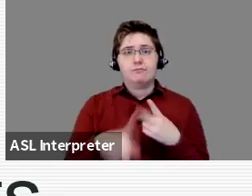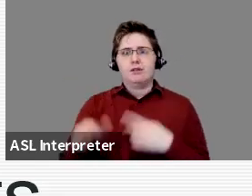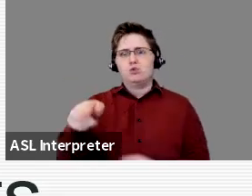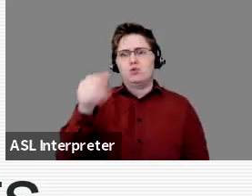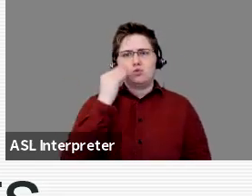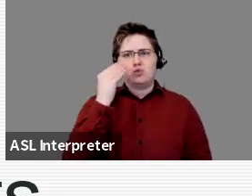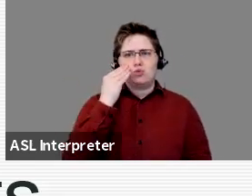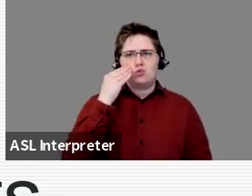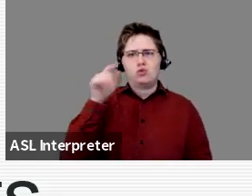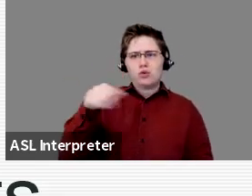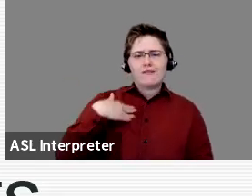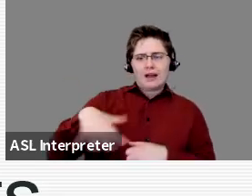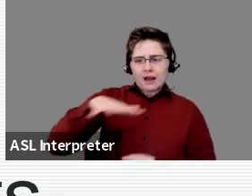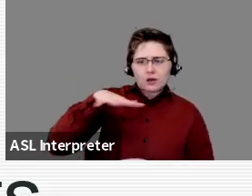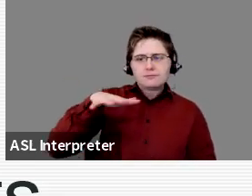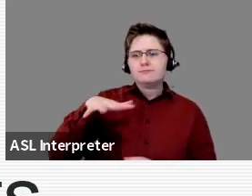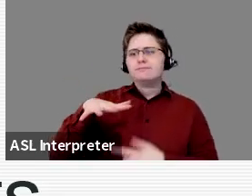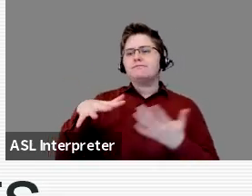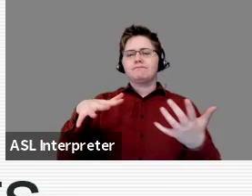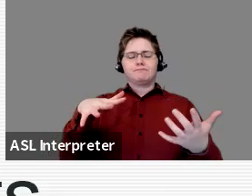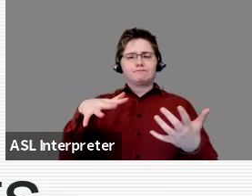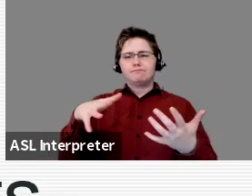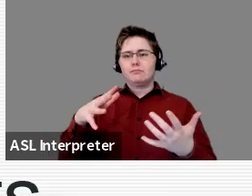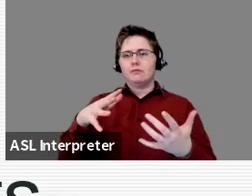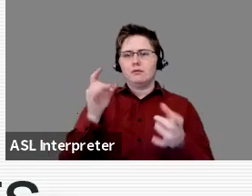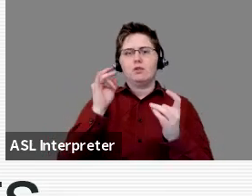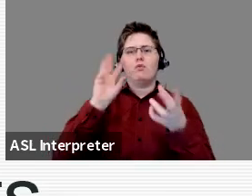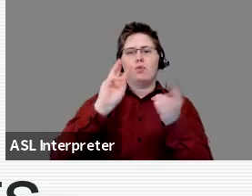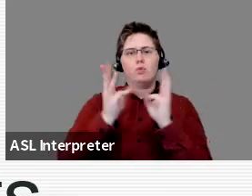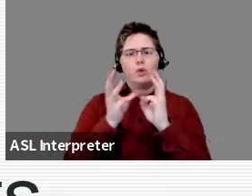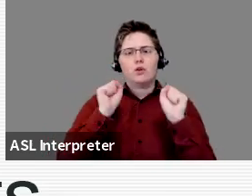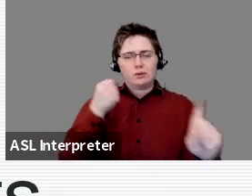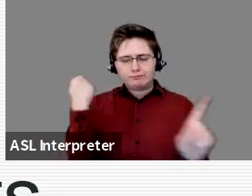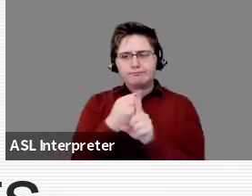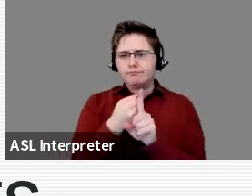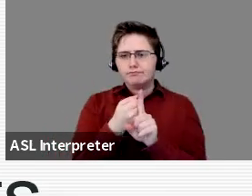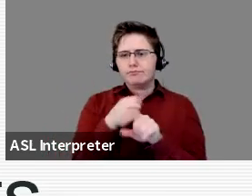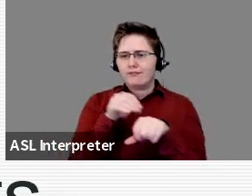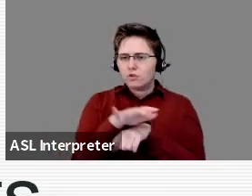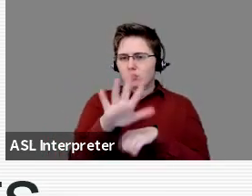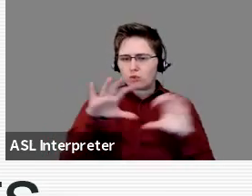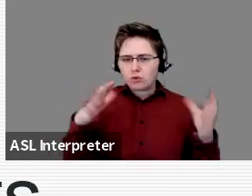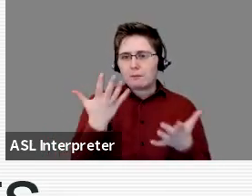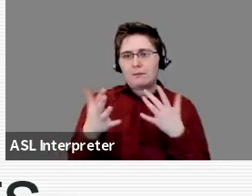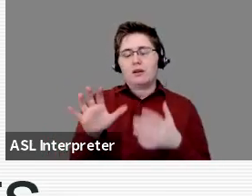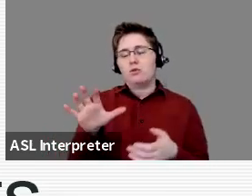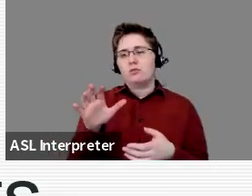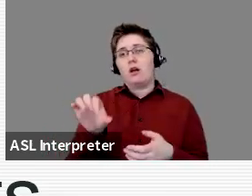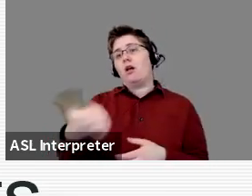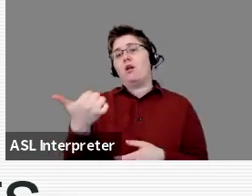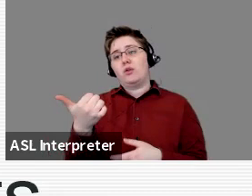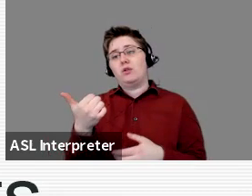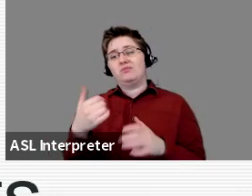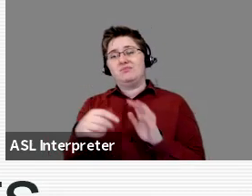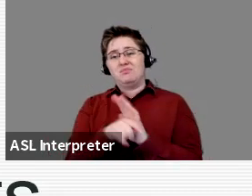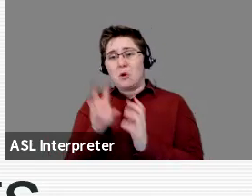in an area where inclement weather might affect your population or some other kind of extreme weather event, these should be